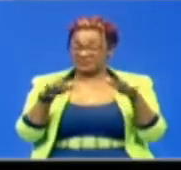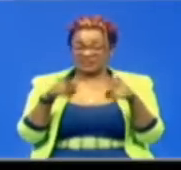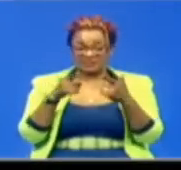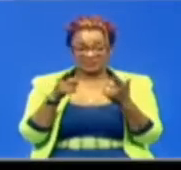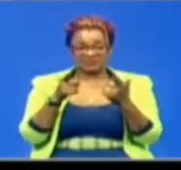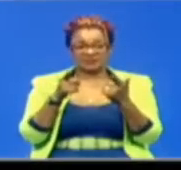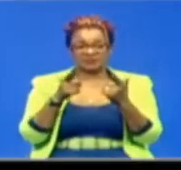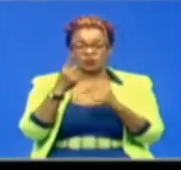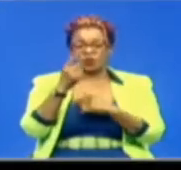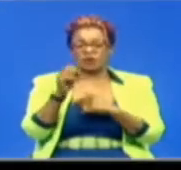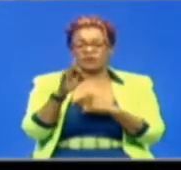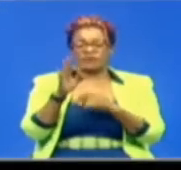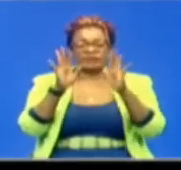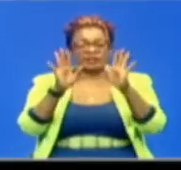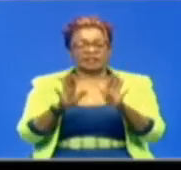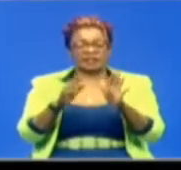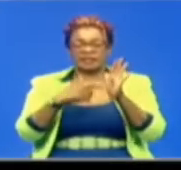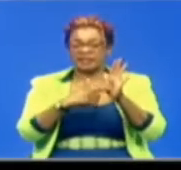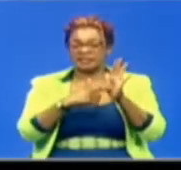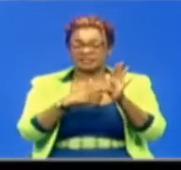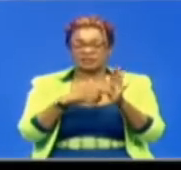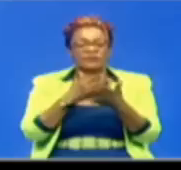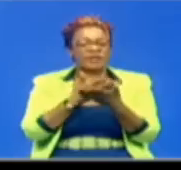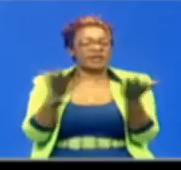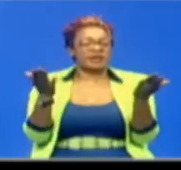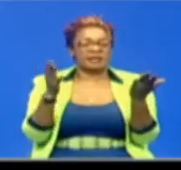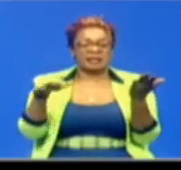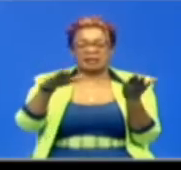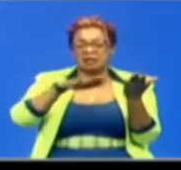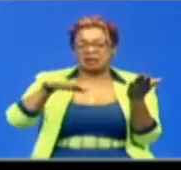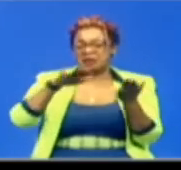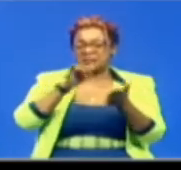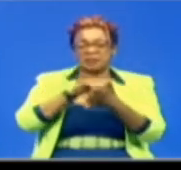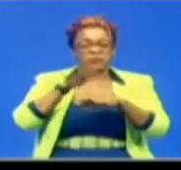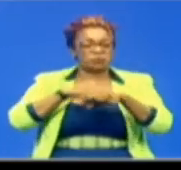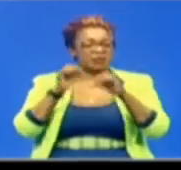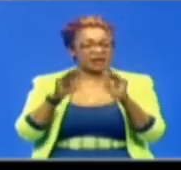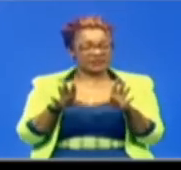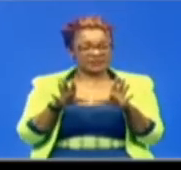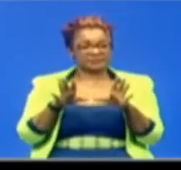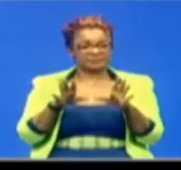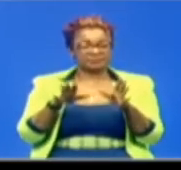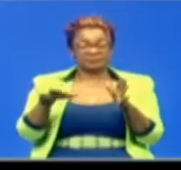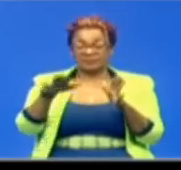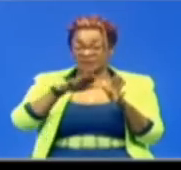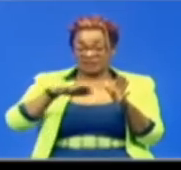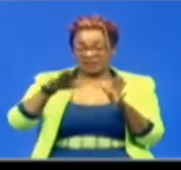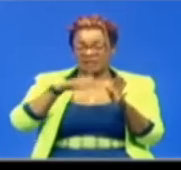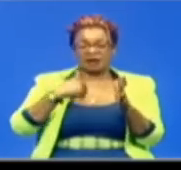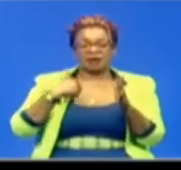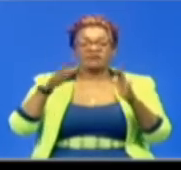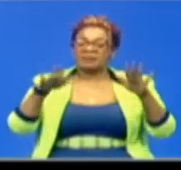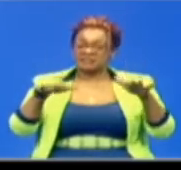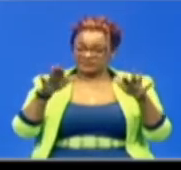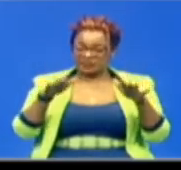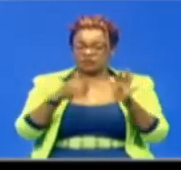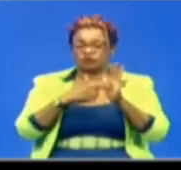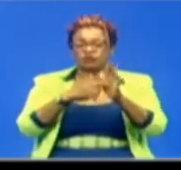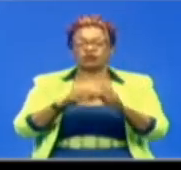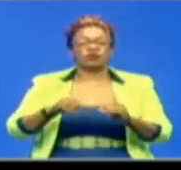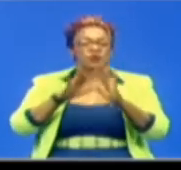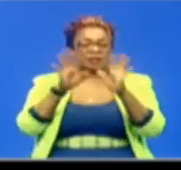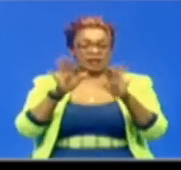ni one of the key indicators of any polluted area. Mahali popote ambapo kuna butterfly ni mahali ambapo ni pazuri